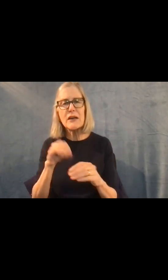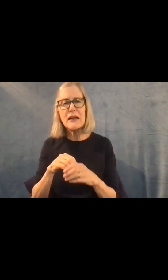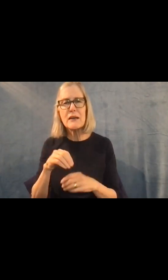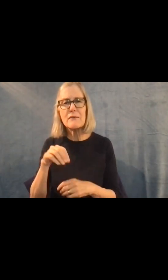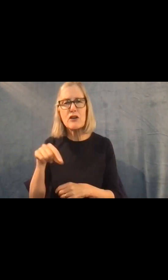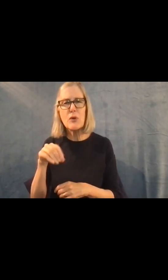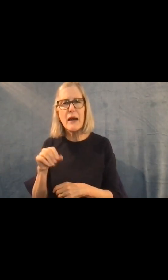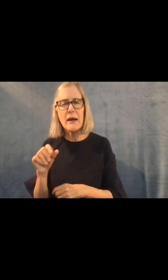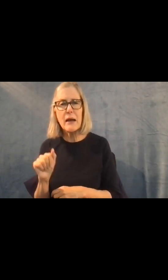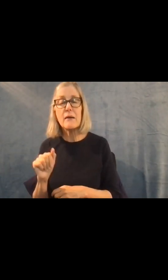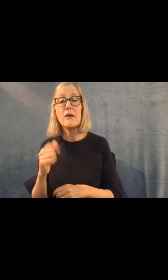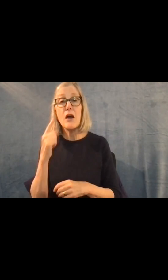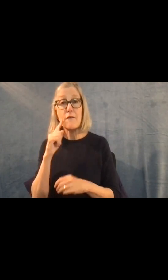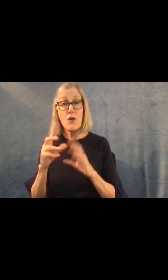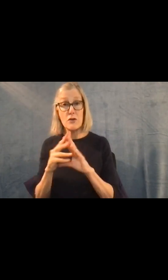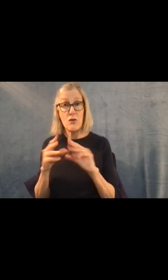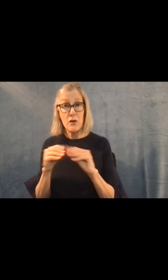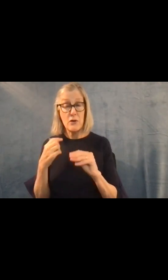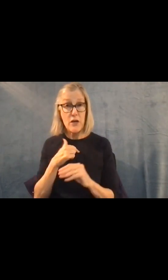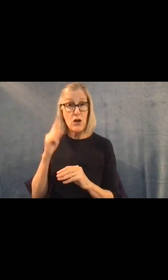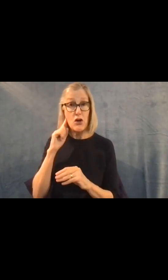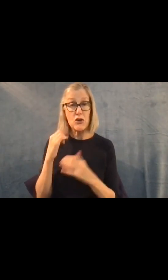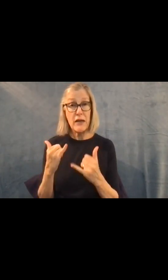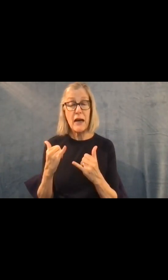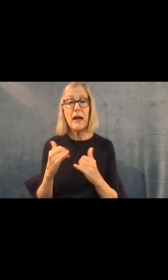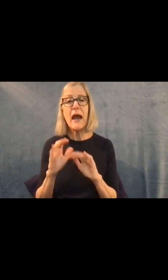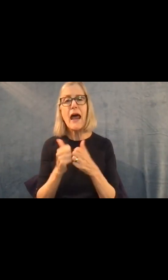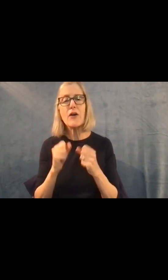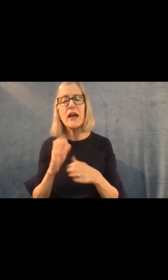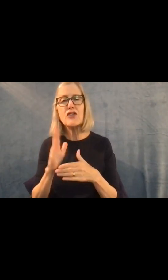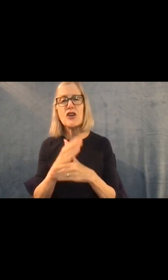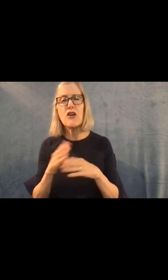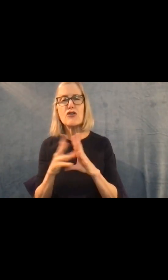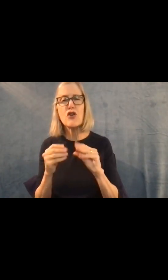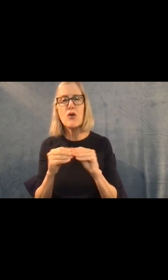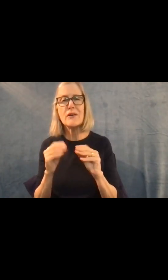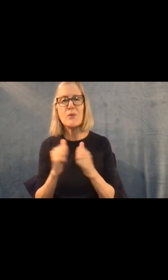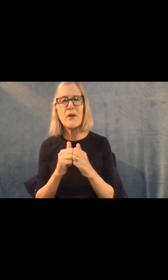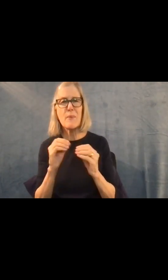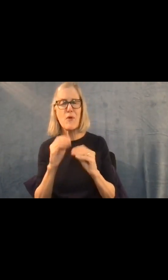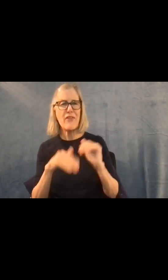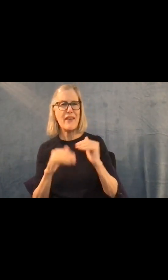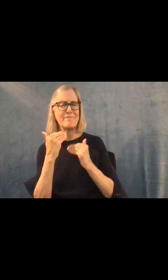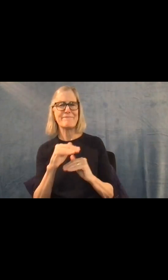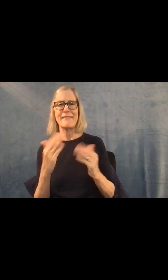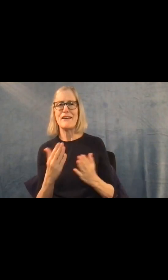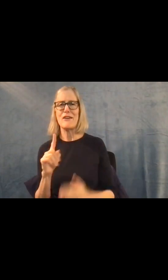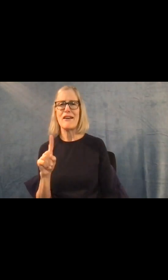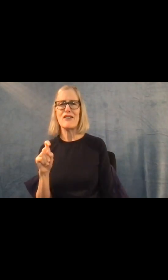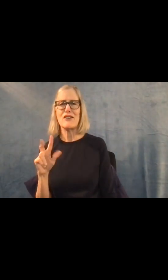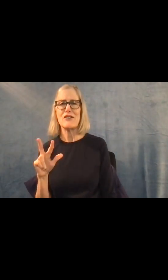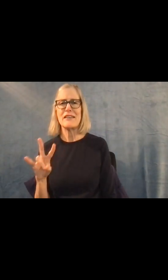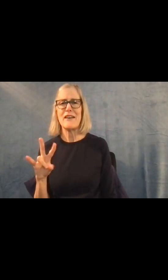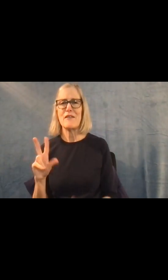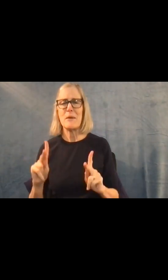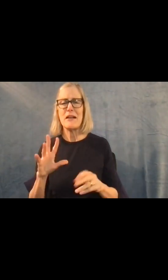the testimonials we heard today, how can the stories be shared with more than the 137 folks that are on the webinar?